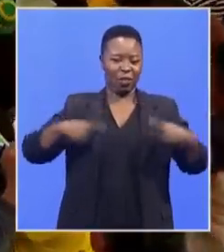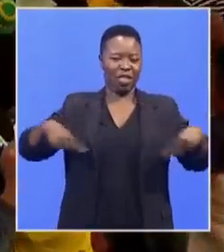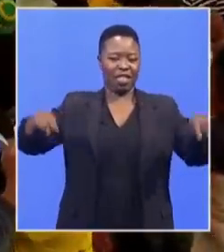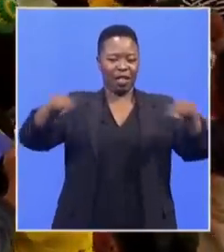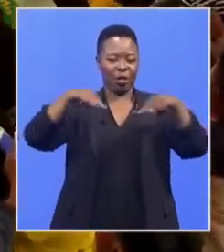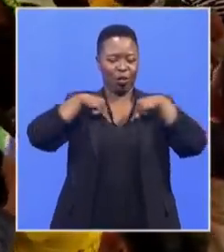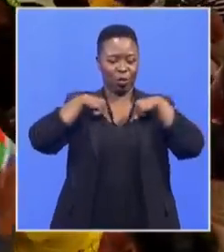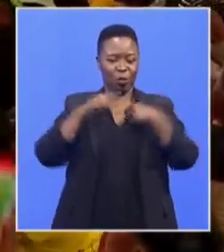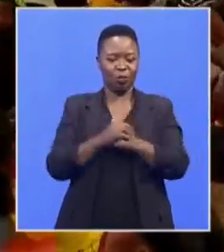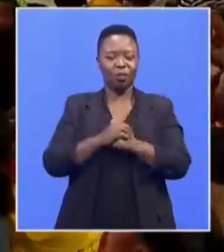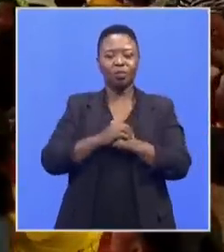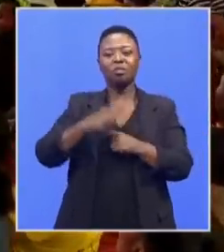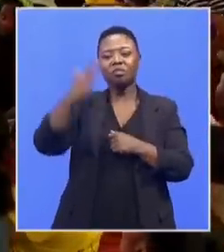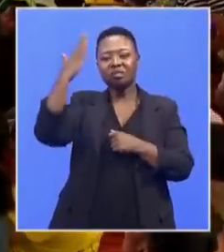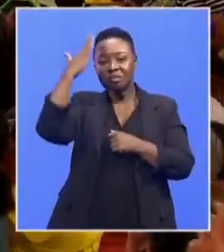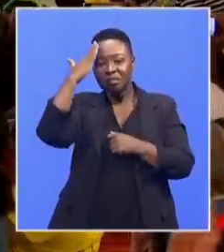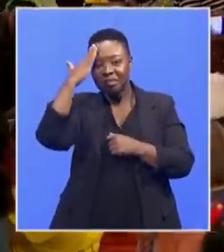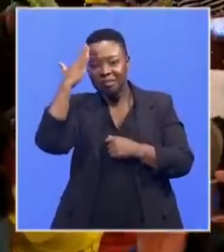Dumela.